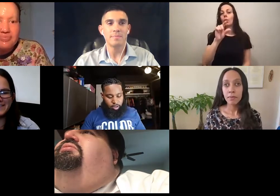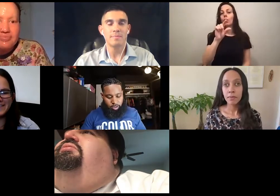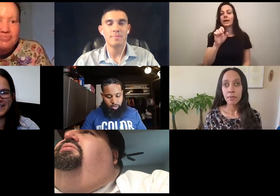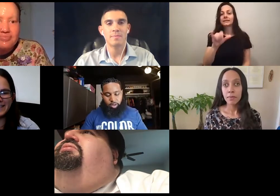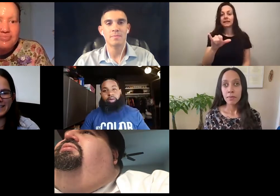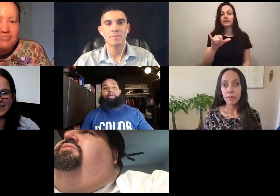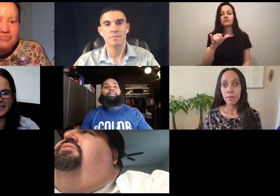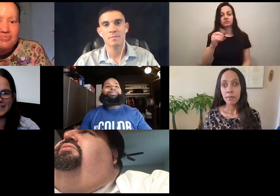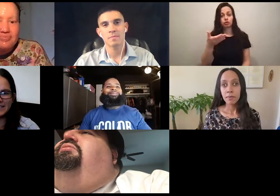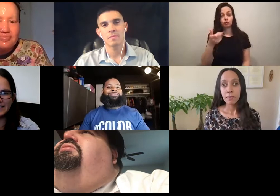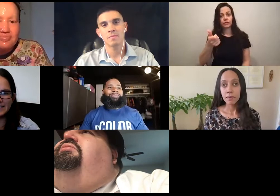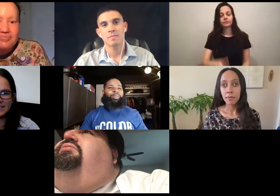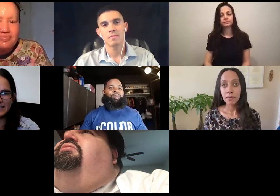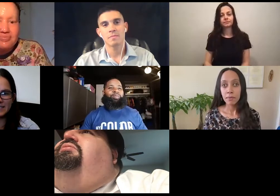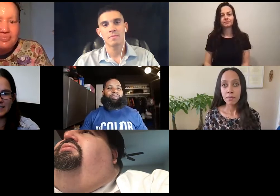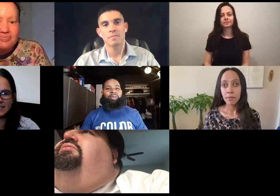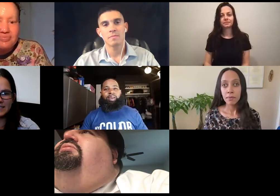us?